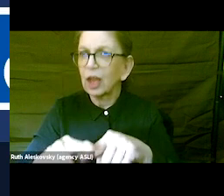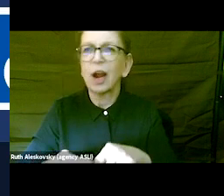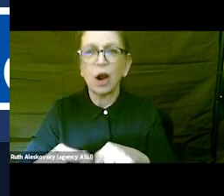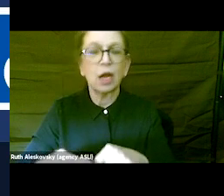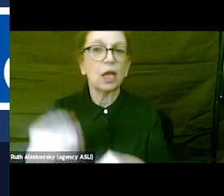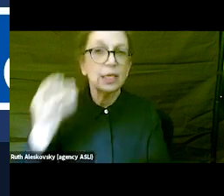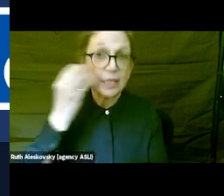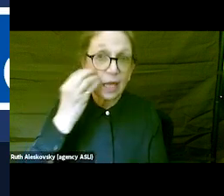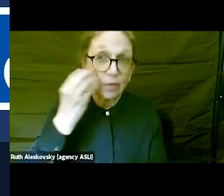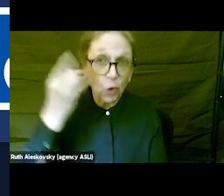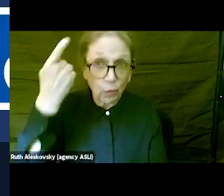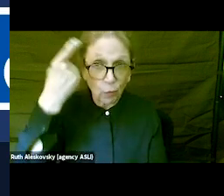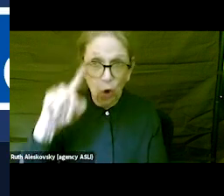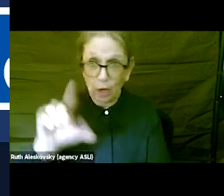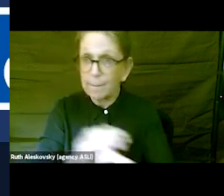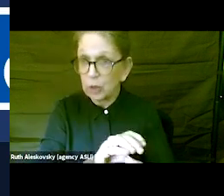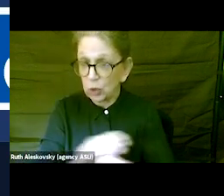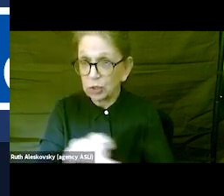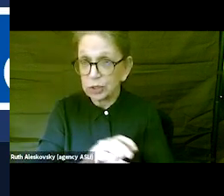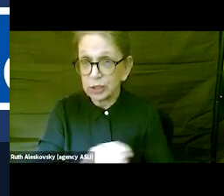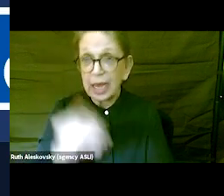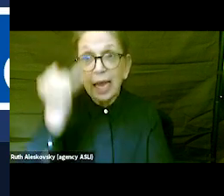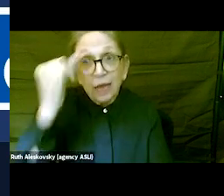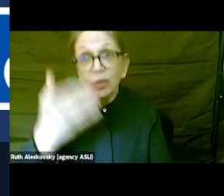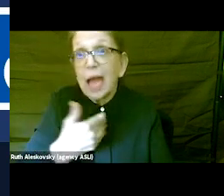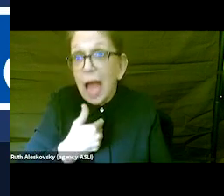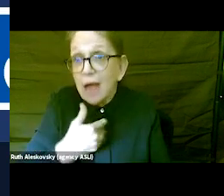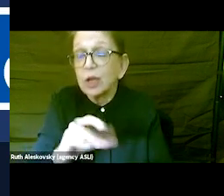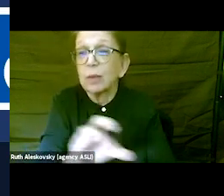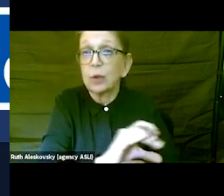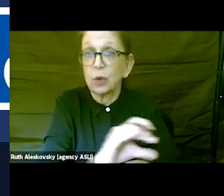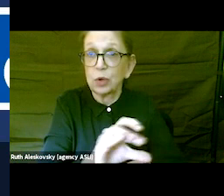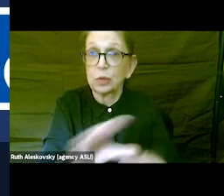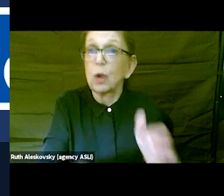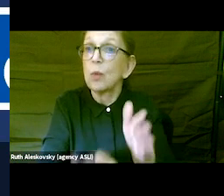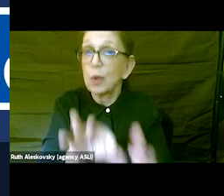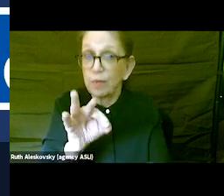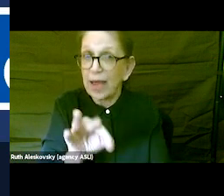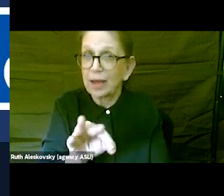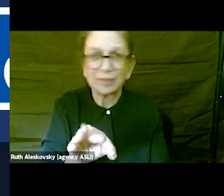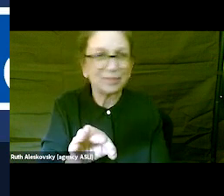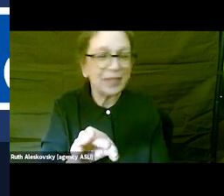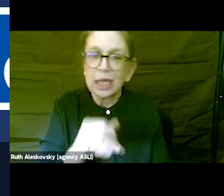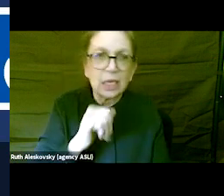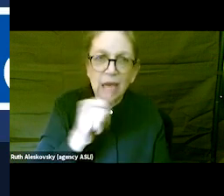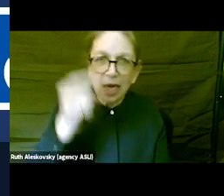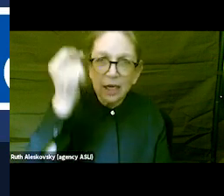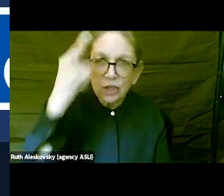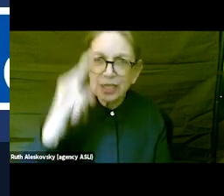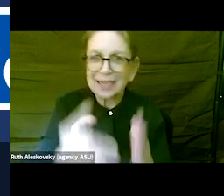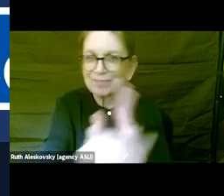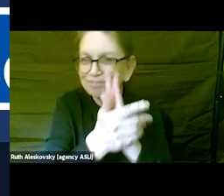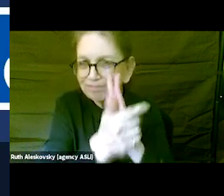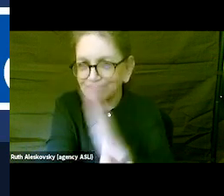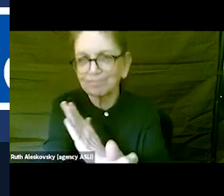for computer tasks. If they did have computers, they lacked digital literacy training. They lacked